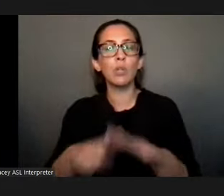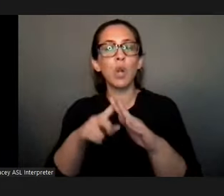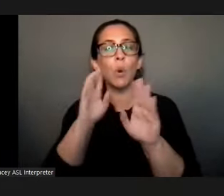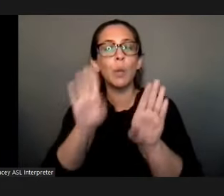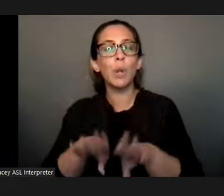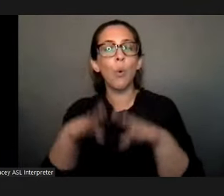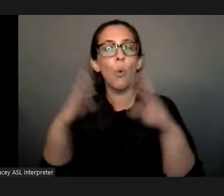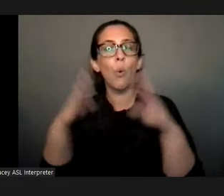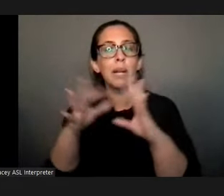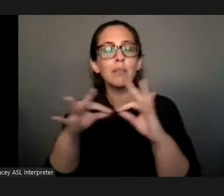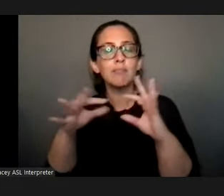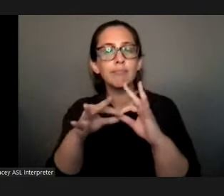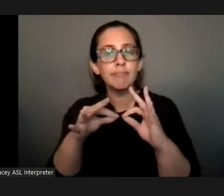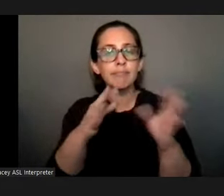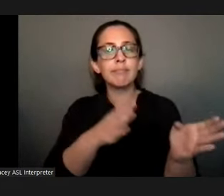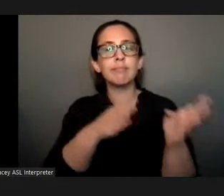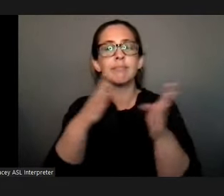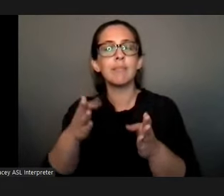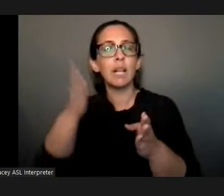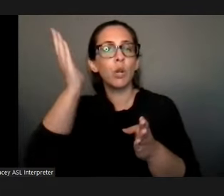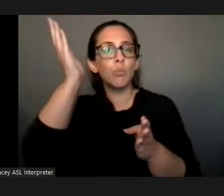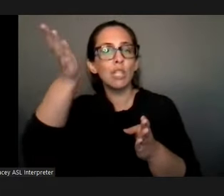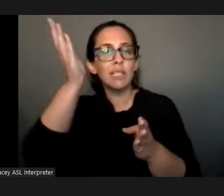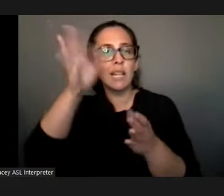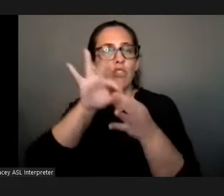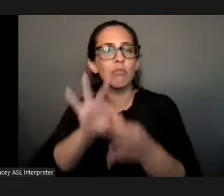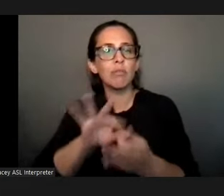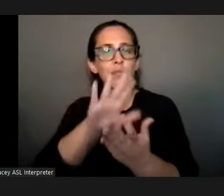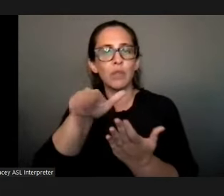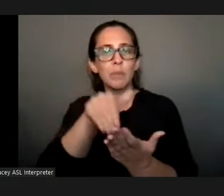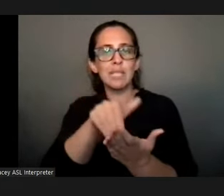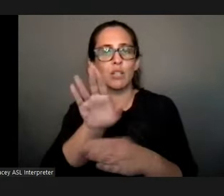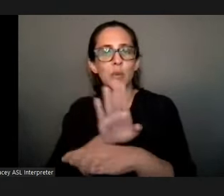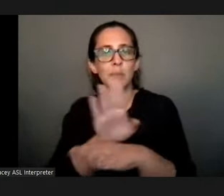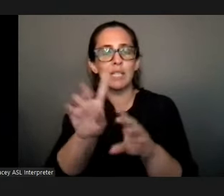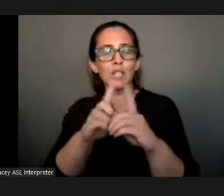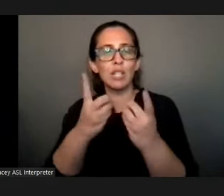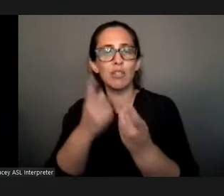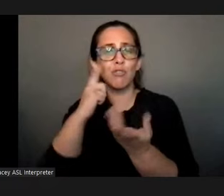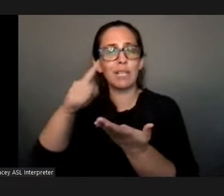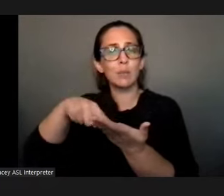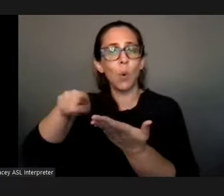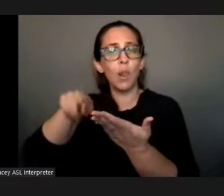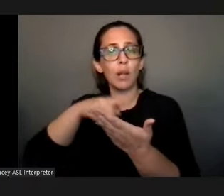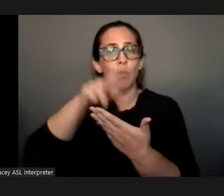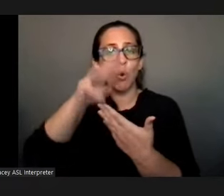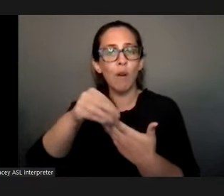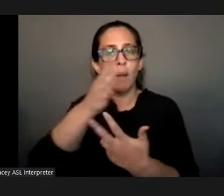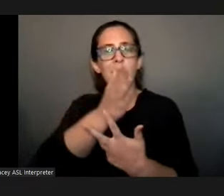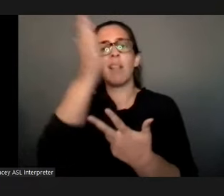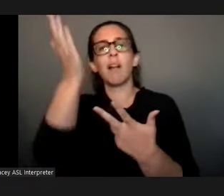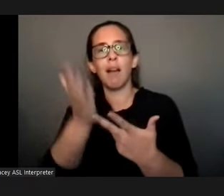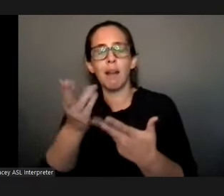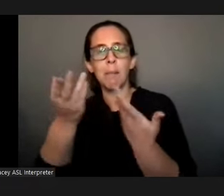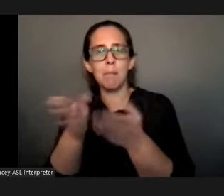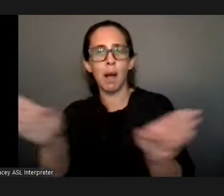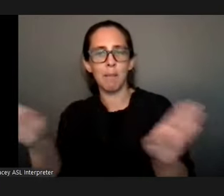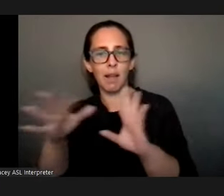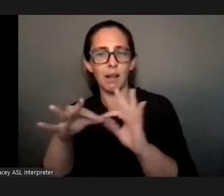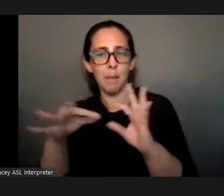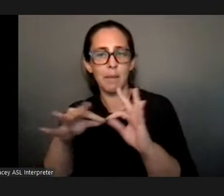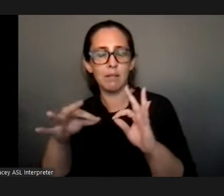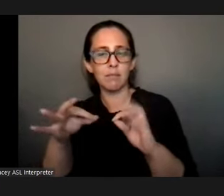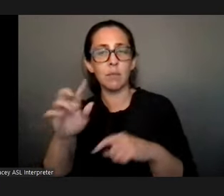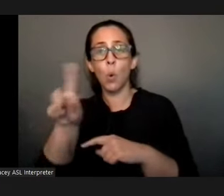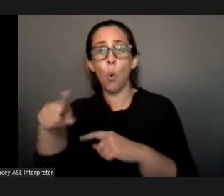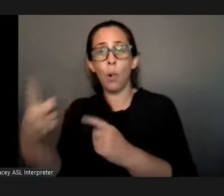remarks, followed by a presentation on the Central Business District Tolling Program, and then public comments. Only those who signed up to